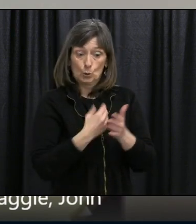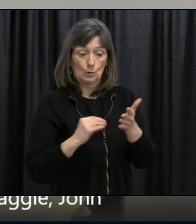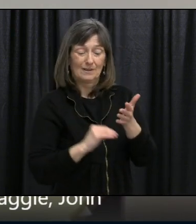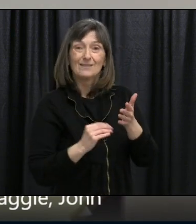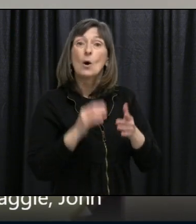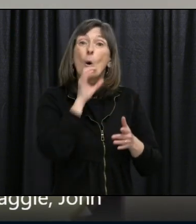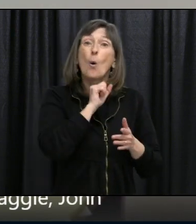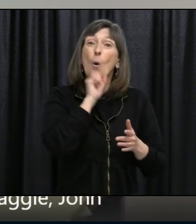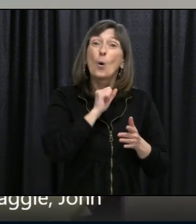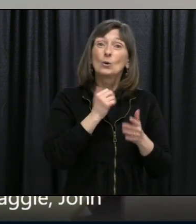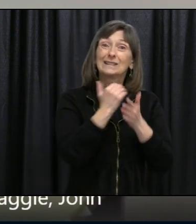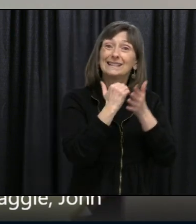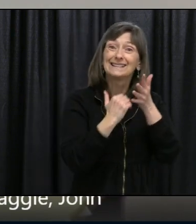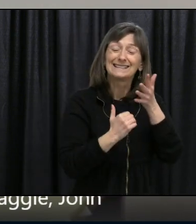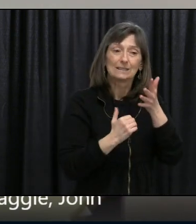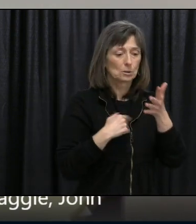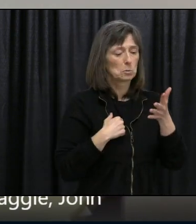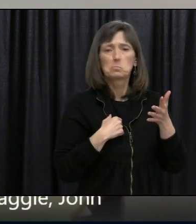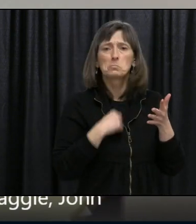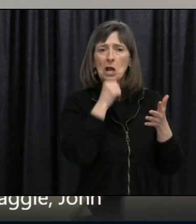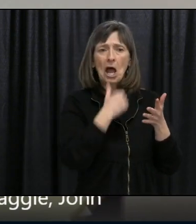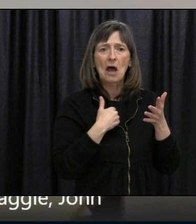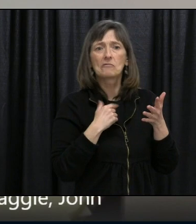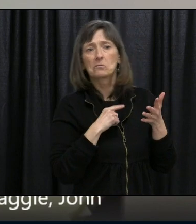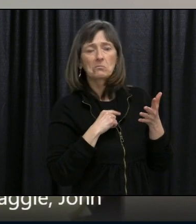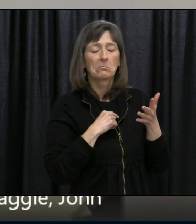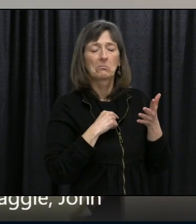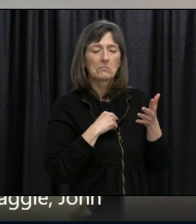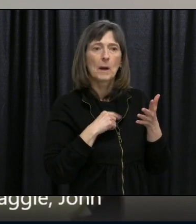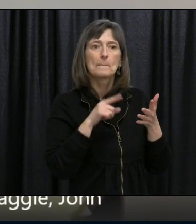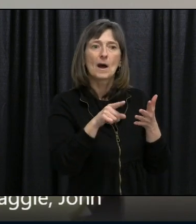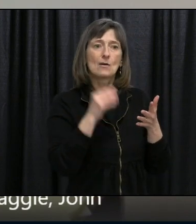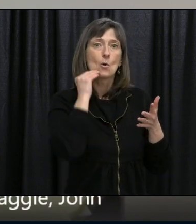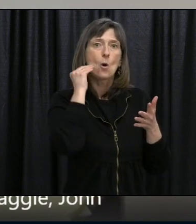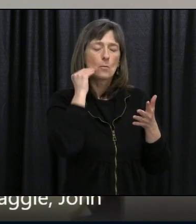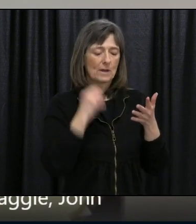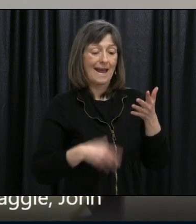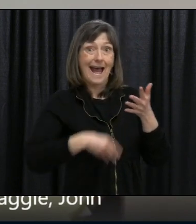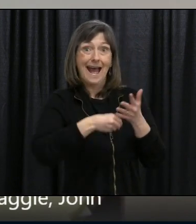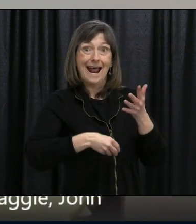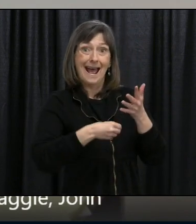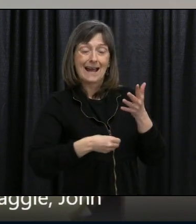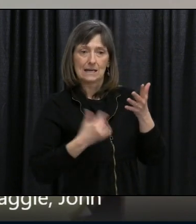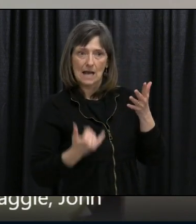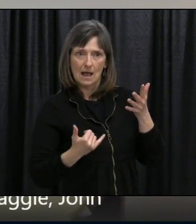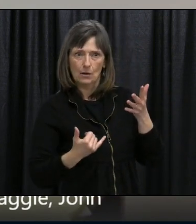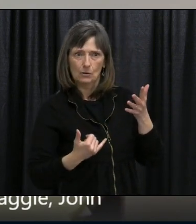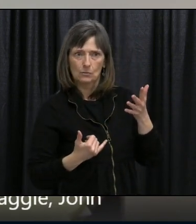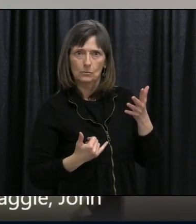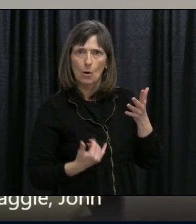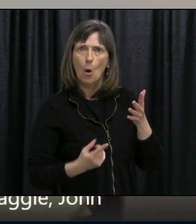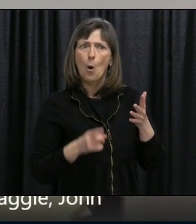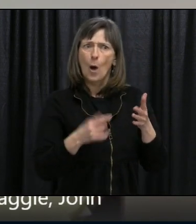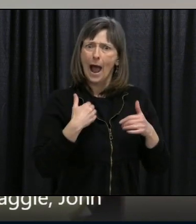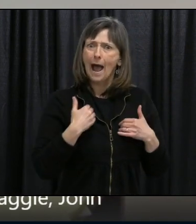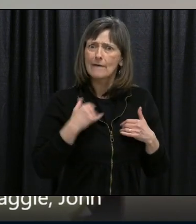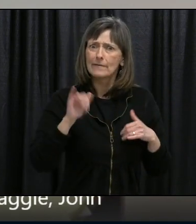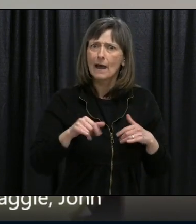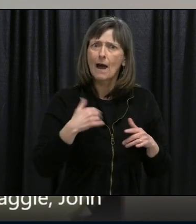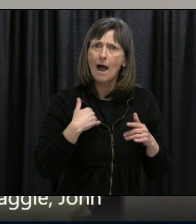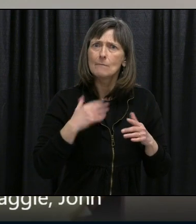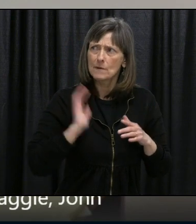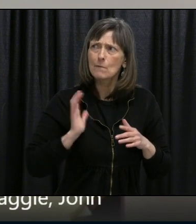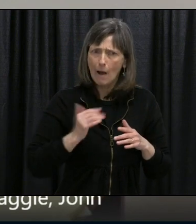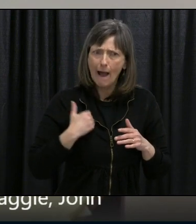on the old list that they should once again go back to 811 and seek advice. And I think this